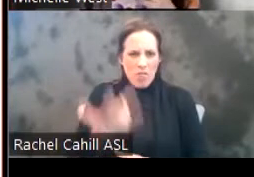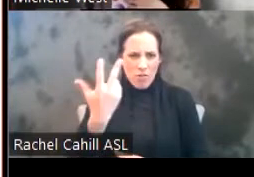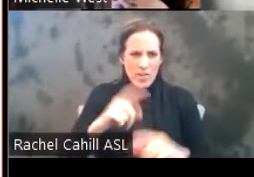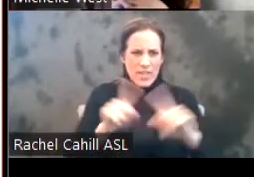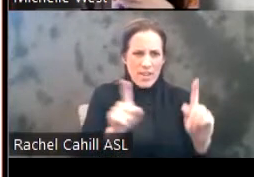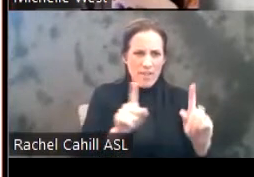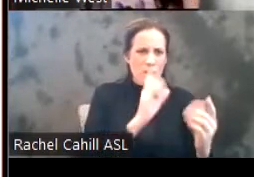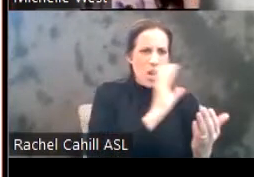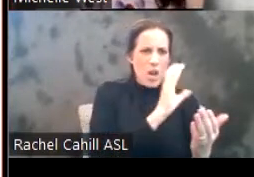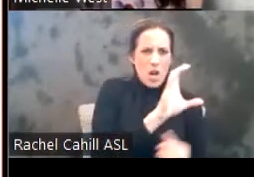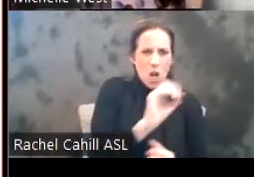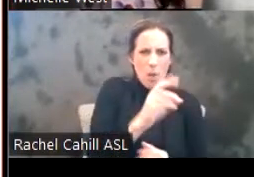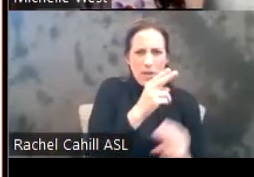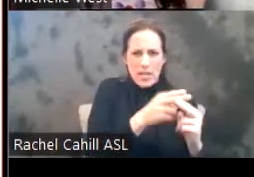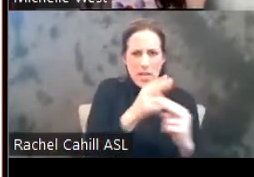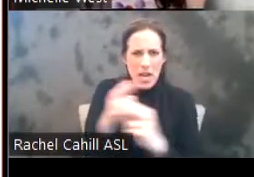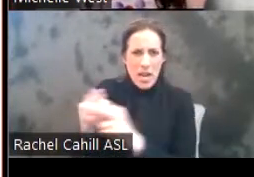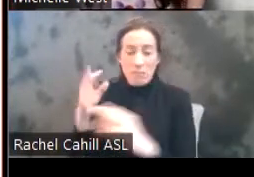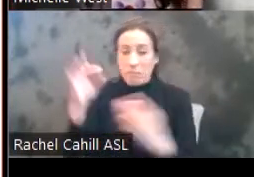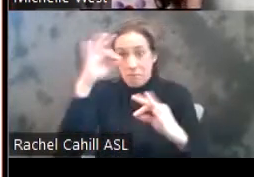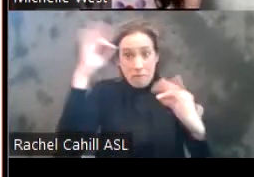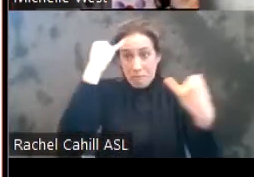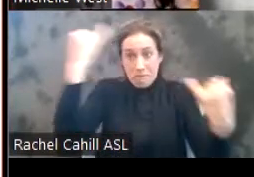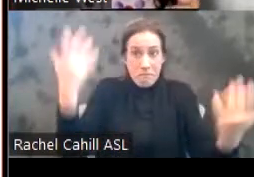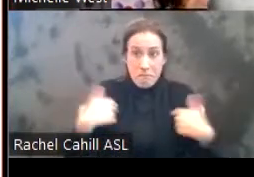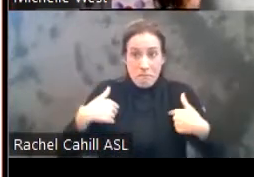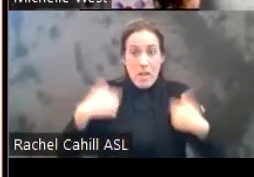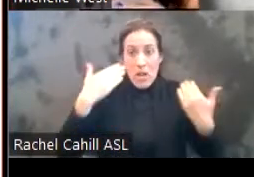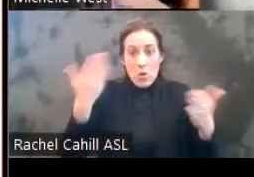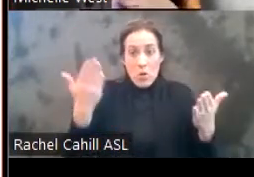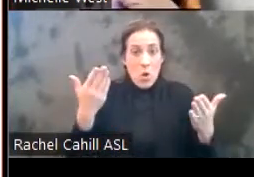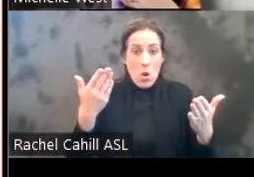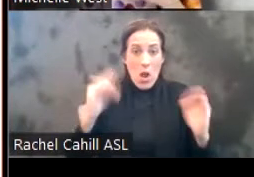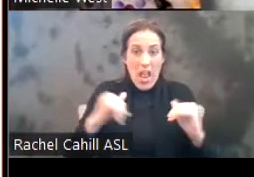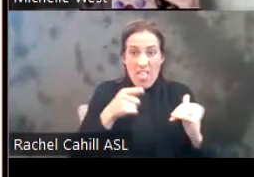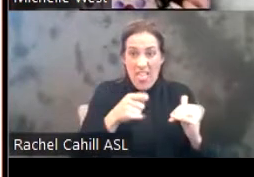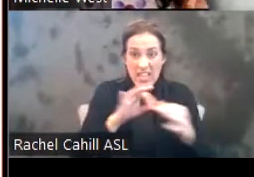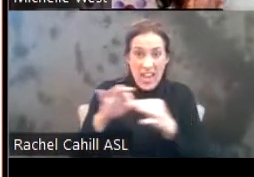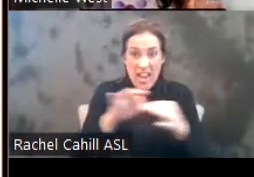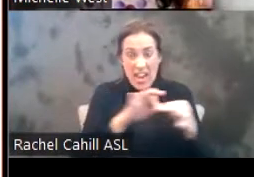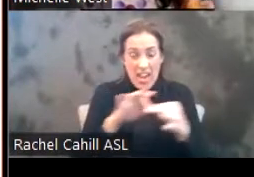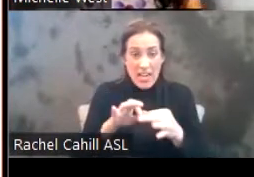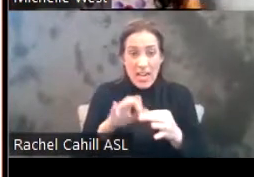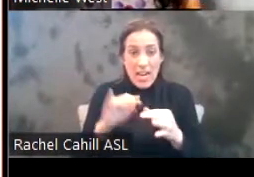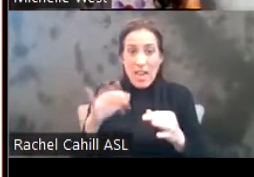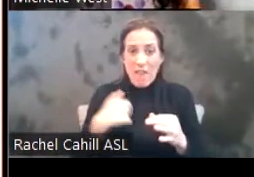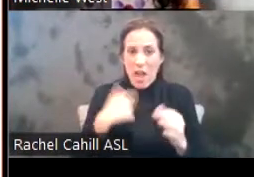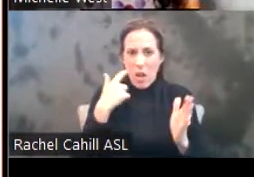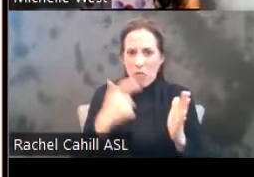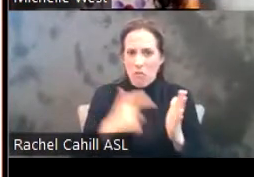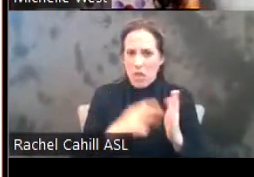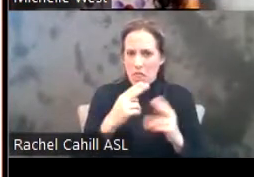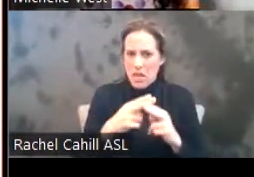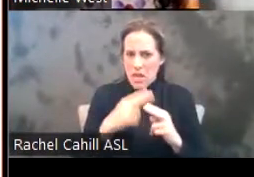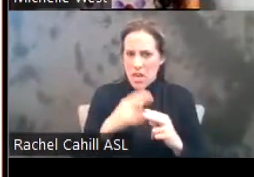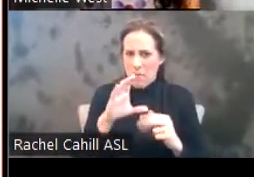discounts they're offering. I have no idea what this is. I don't know how they're tied together. If I don't know these logos, these